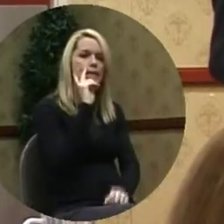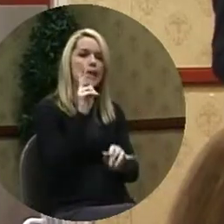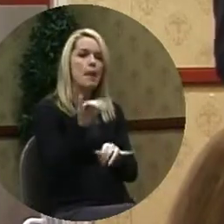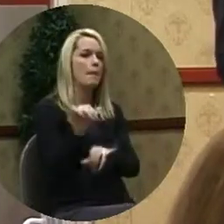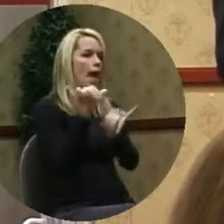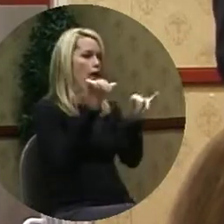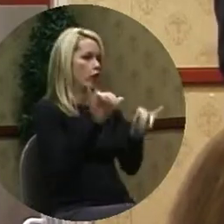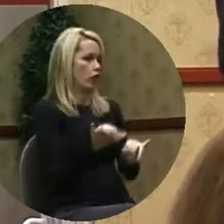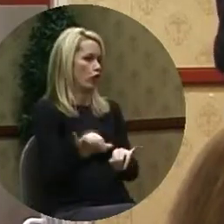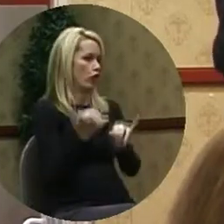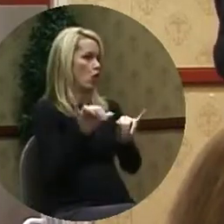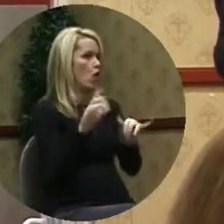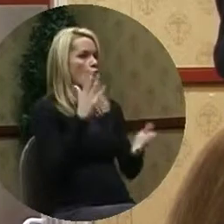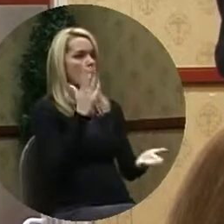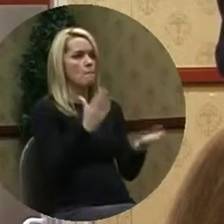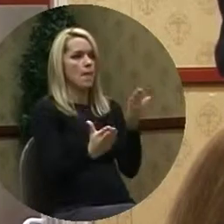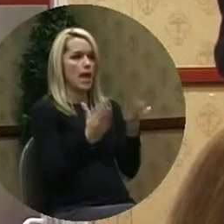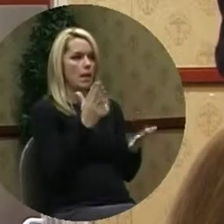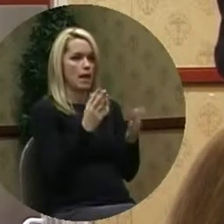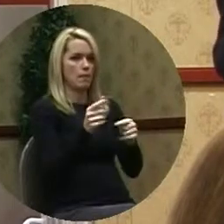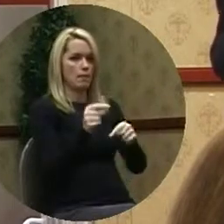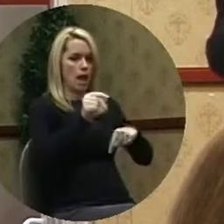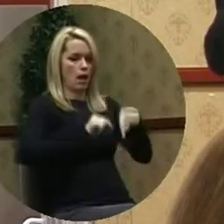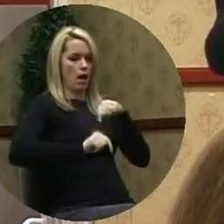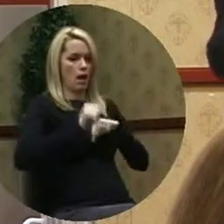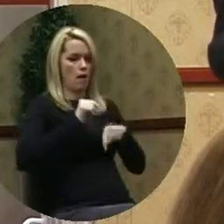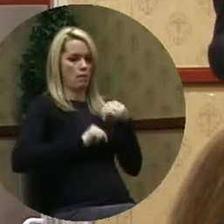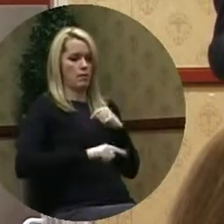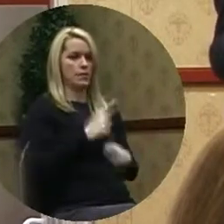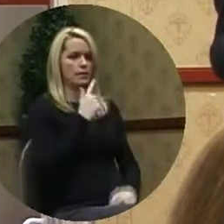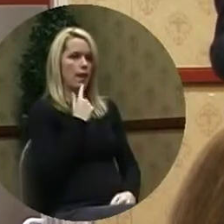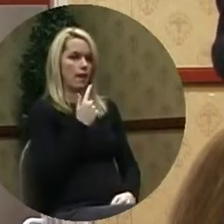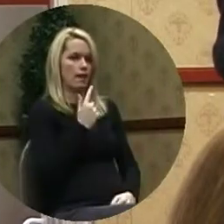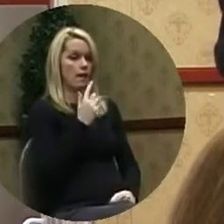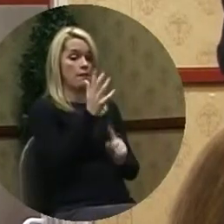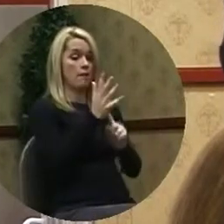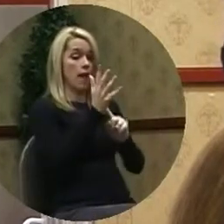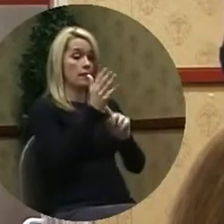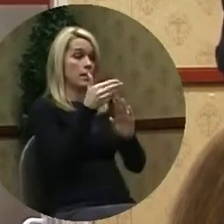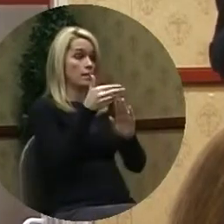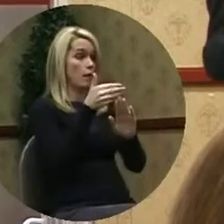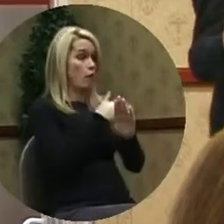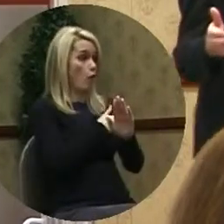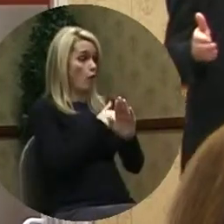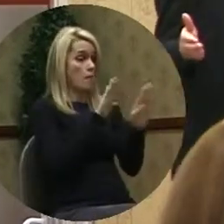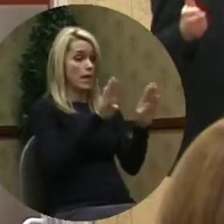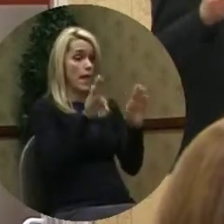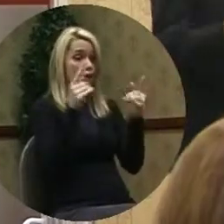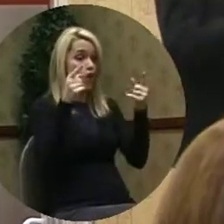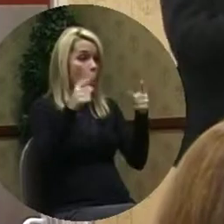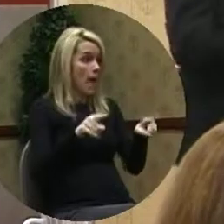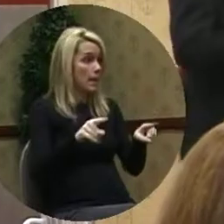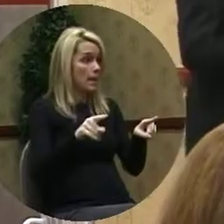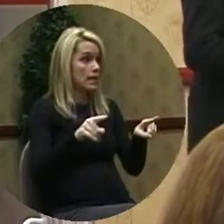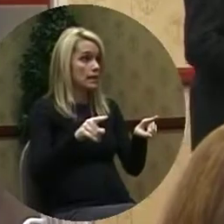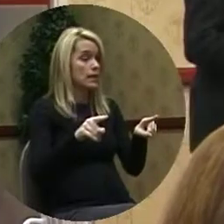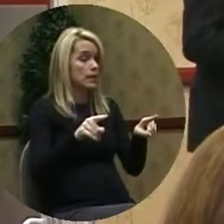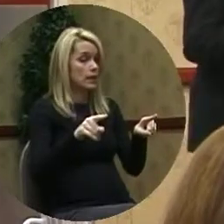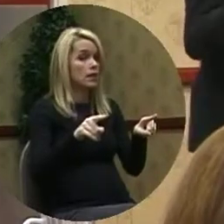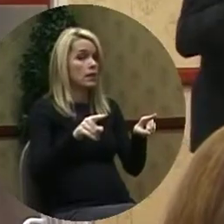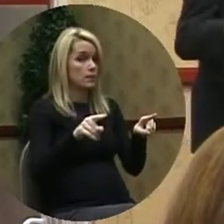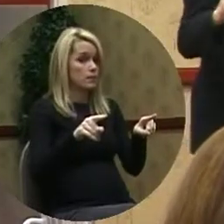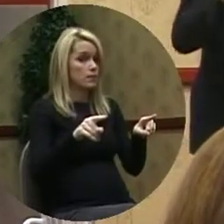it can be that we back up and we say, in the 5 minutes preceding this, and in the 5 minutes preceding each of the other